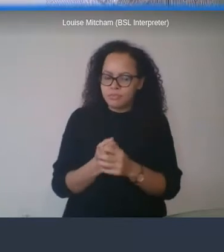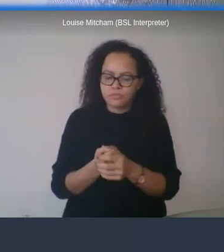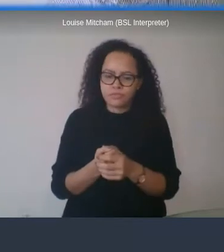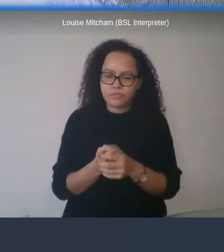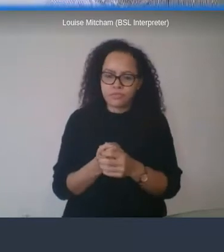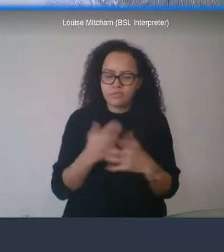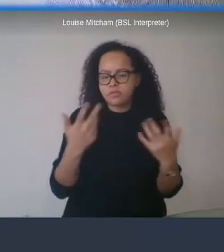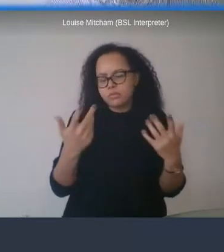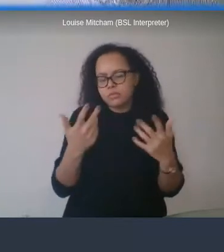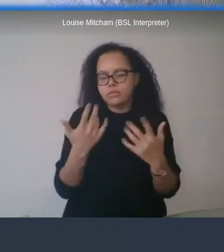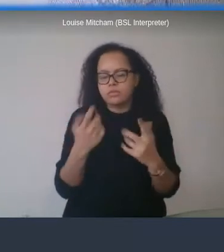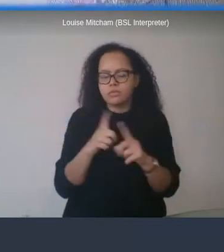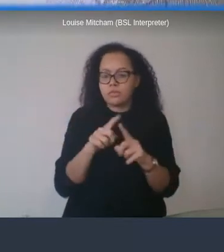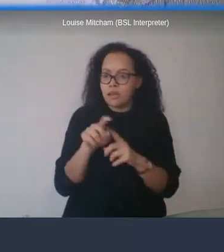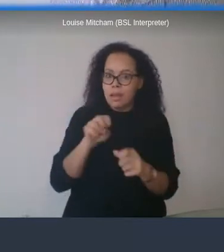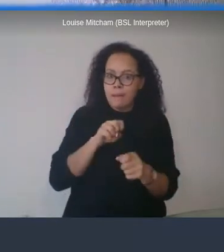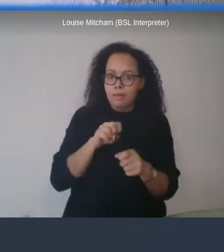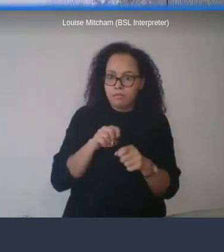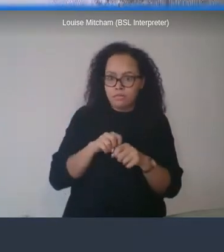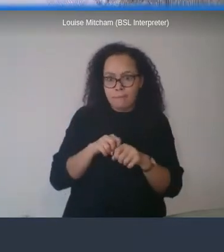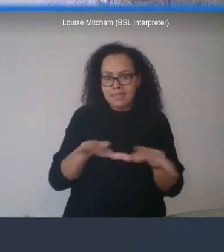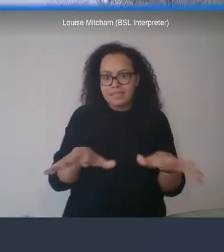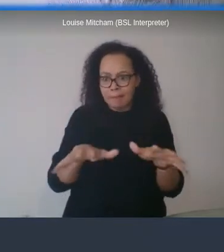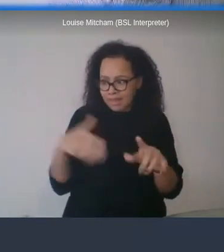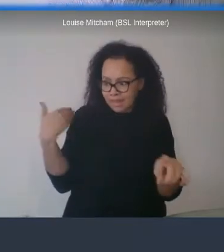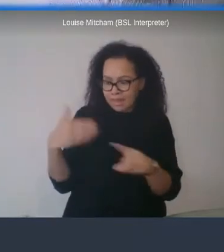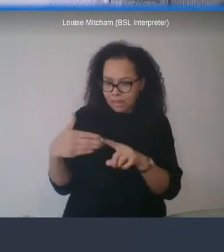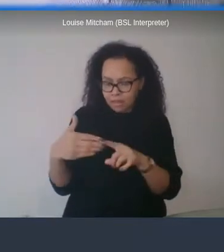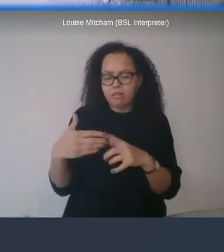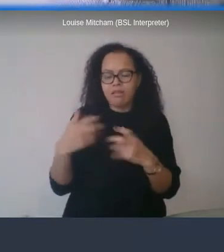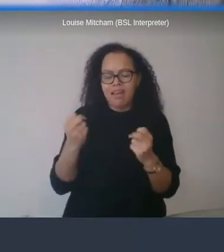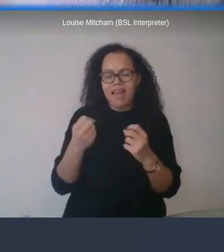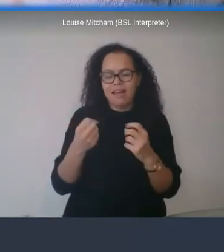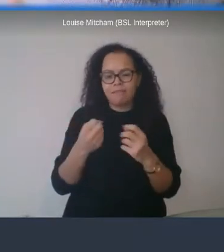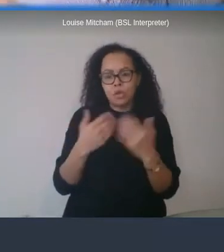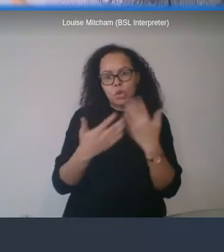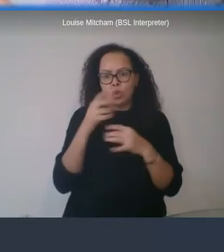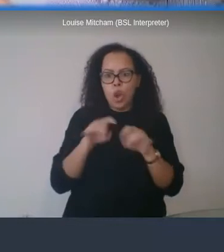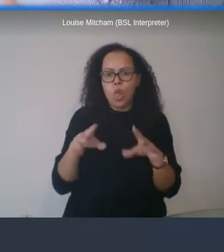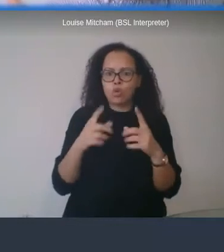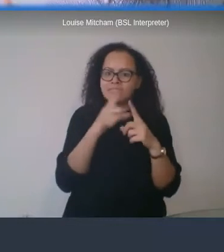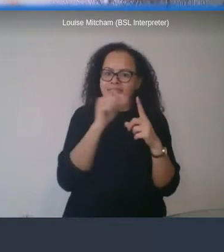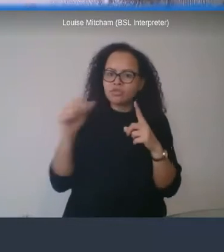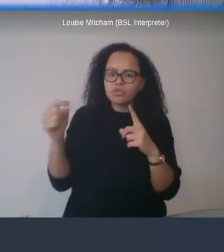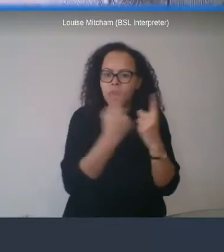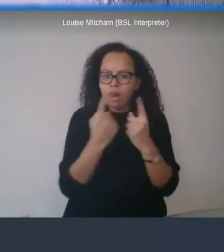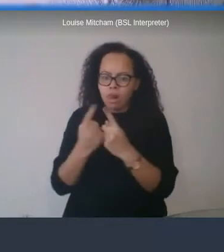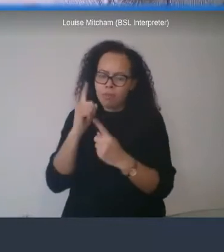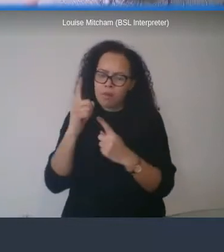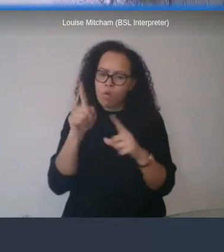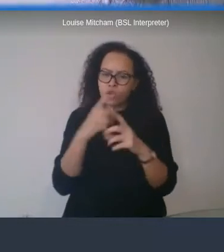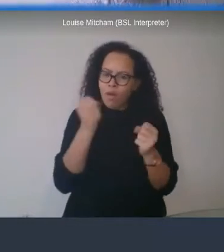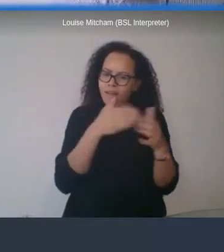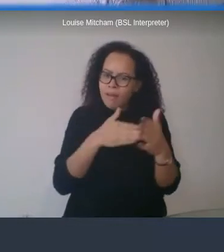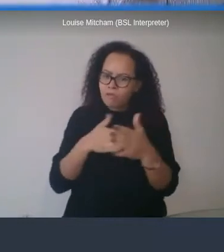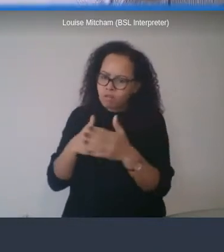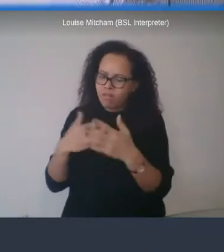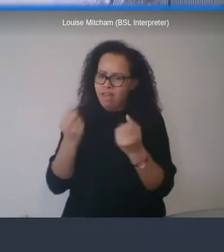pandemic have brought in some adoption of digital products, it's also continuing to increase barriers to participation and